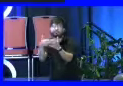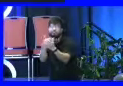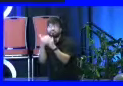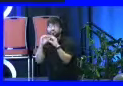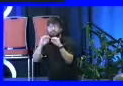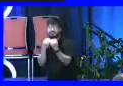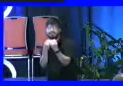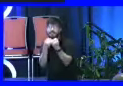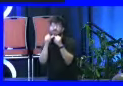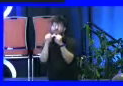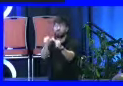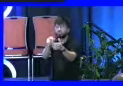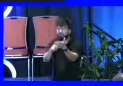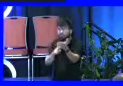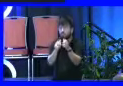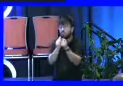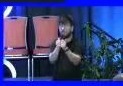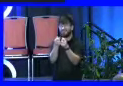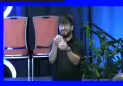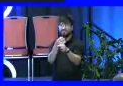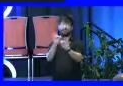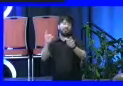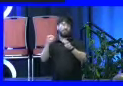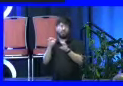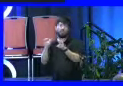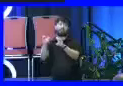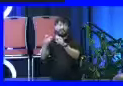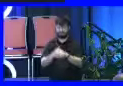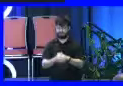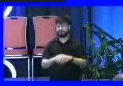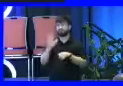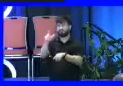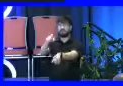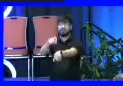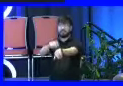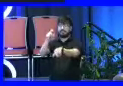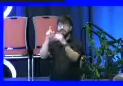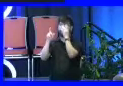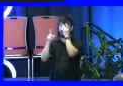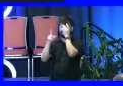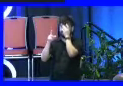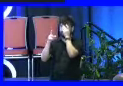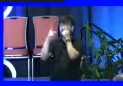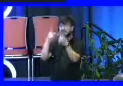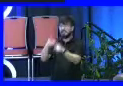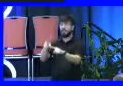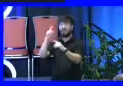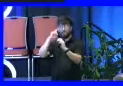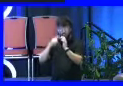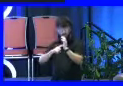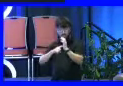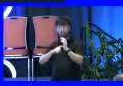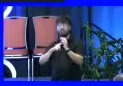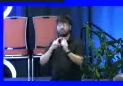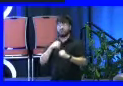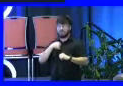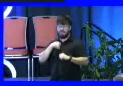the contract with Green River. And so at that time, we identified we needed to either become